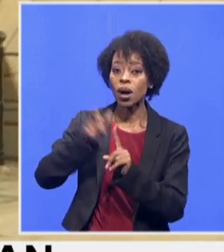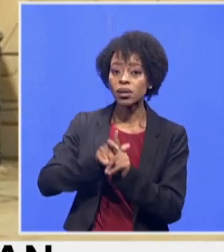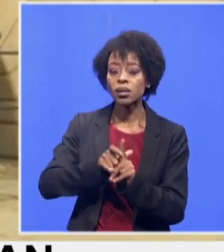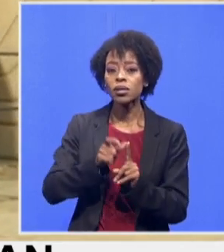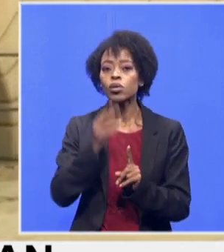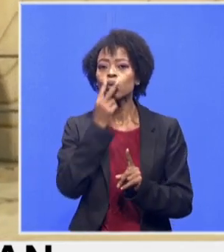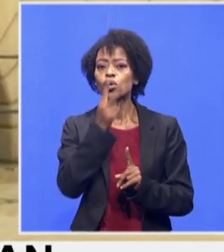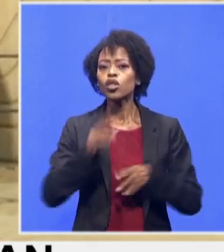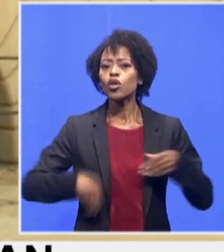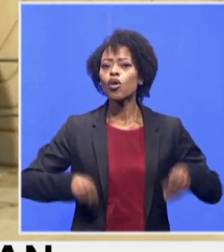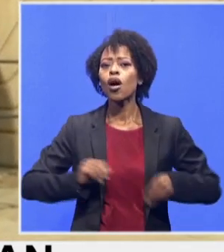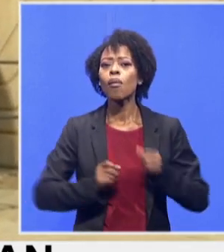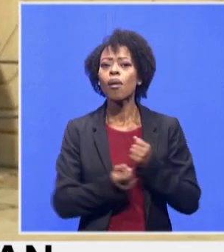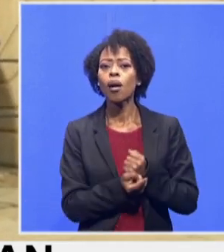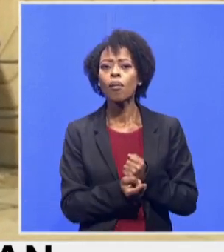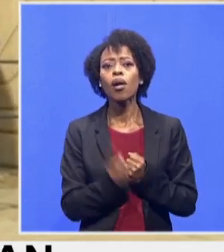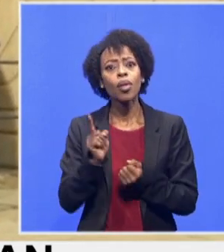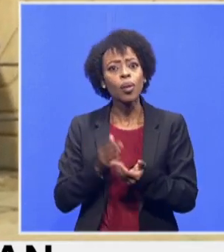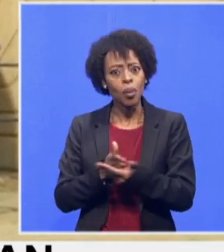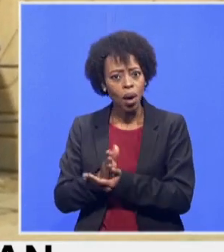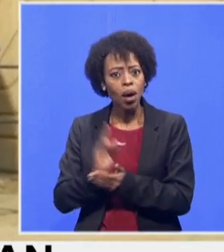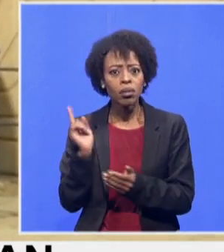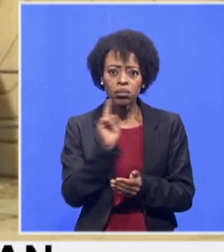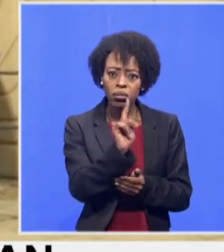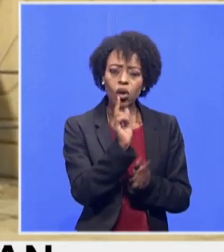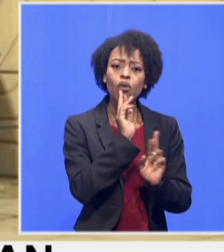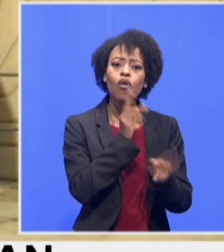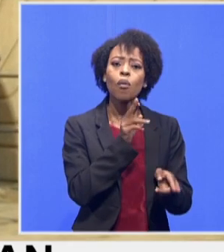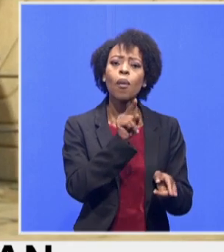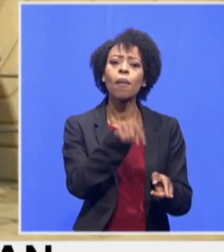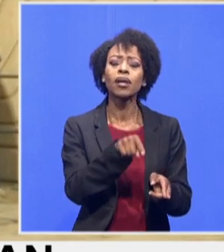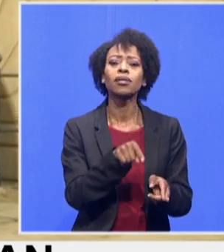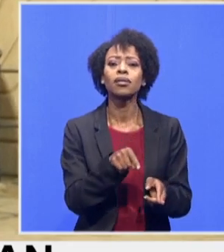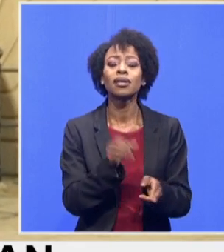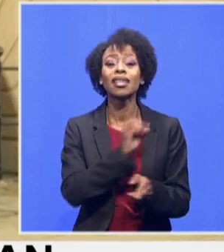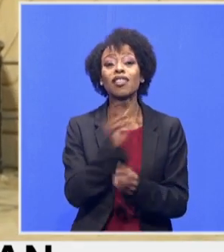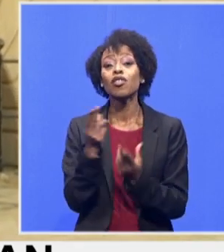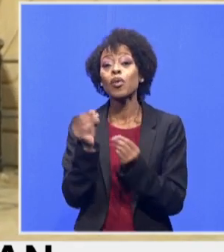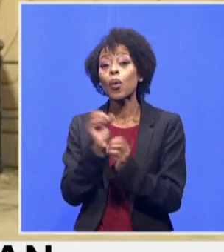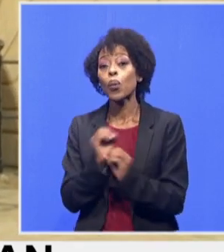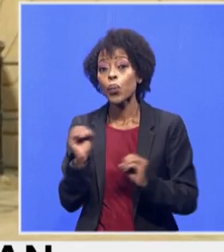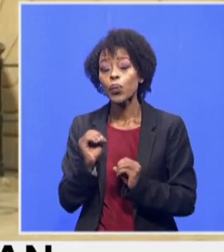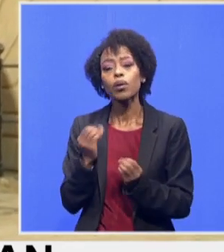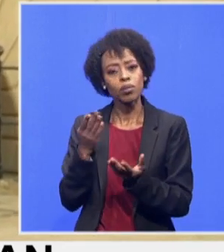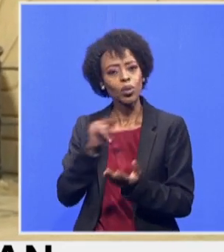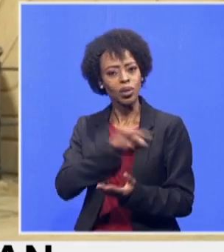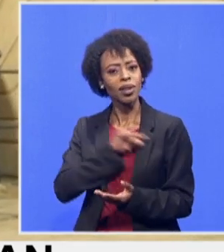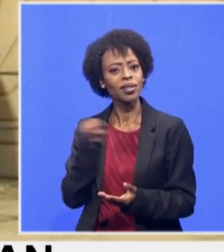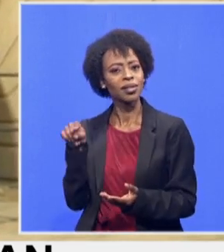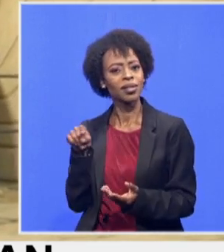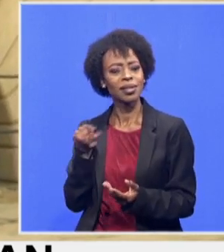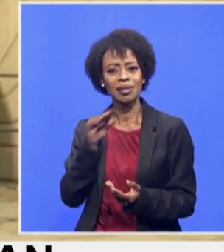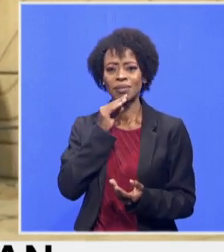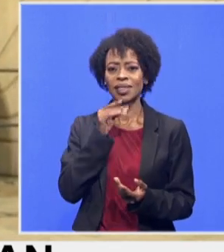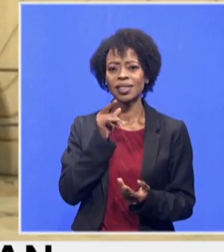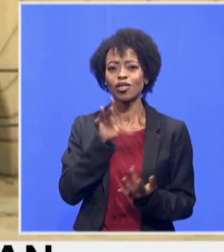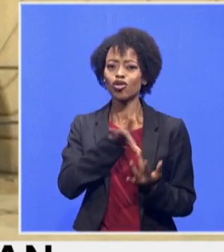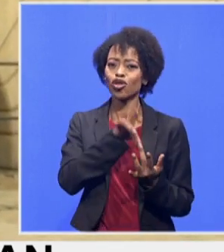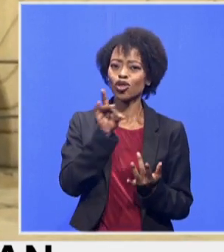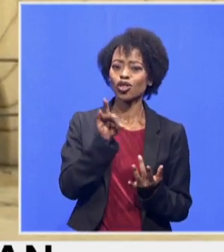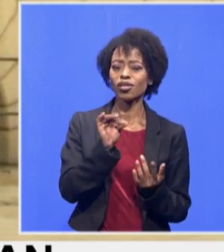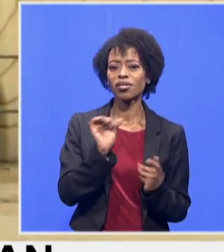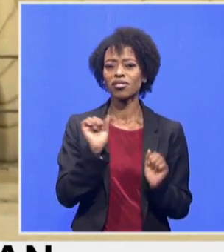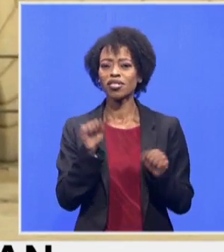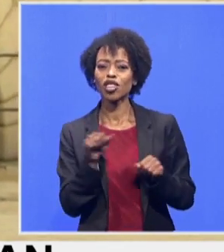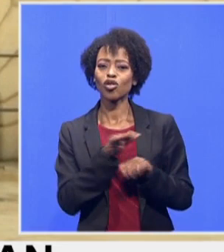corruption happening, you have got to go and report that corruption. Otherwise, you'll also be found guilty. So it's not a matter of choosing whether I